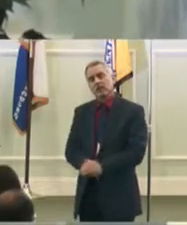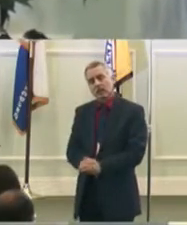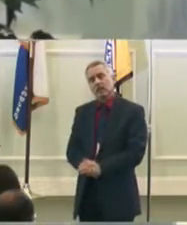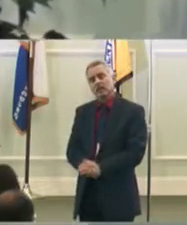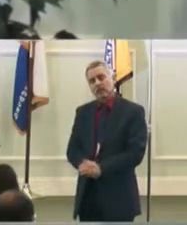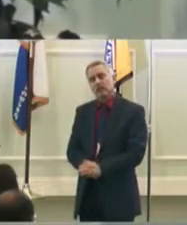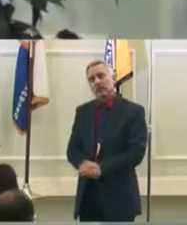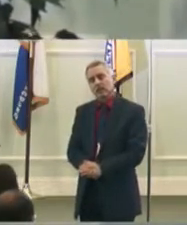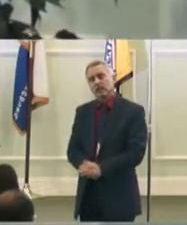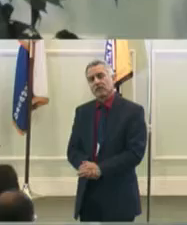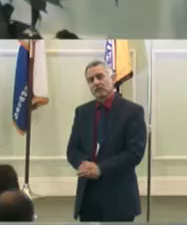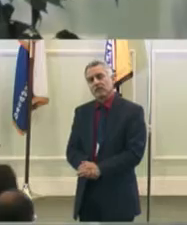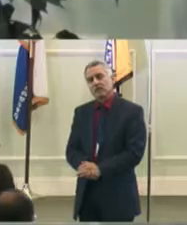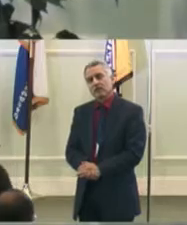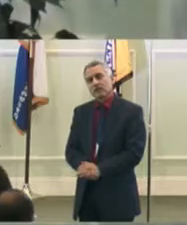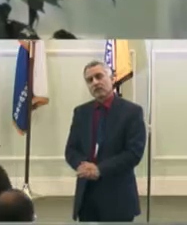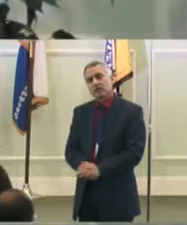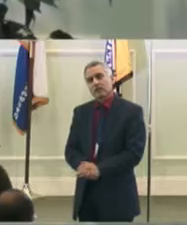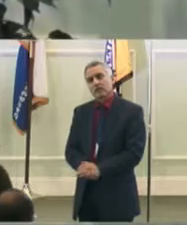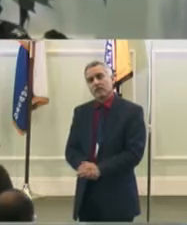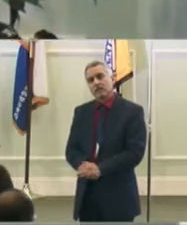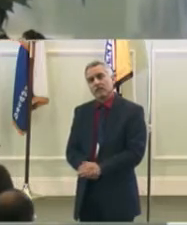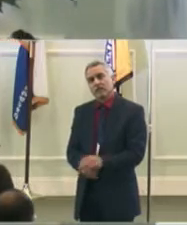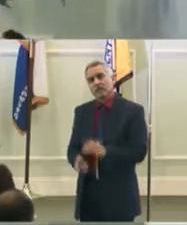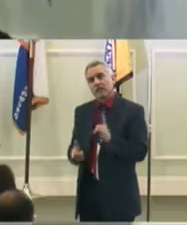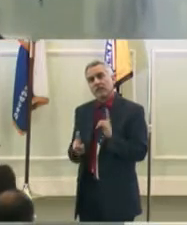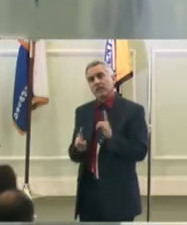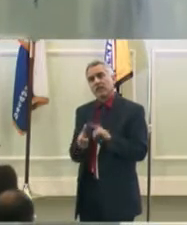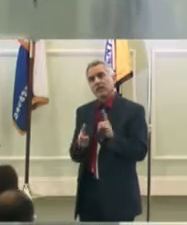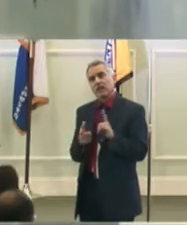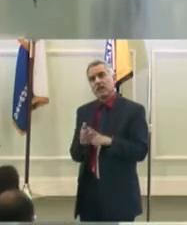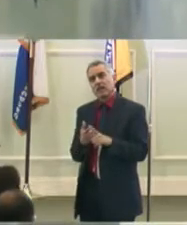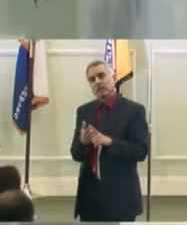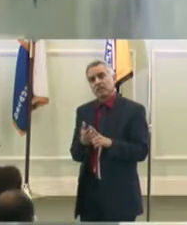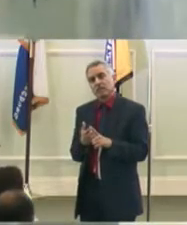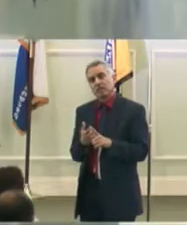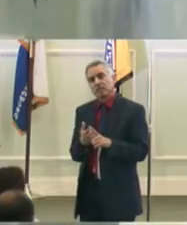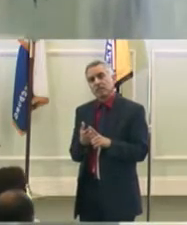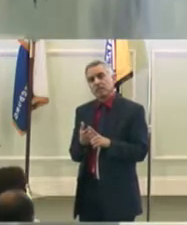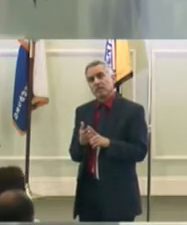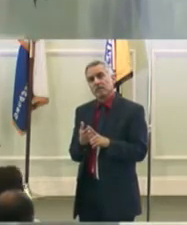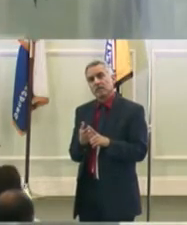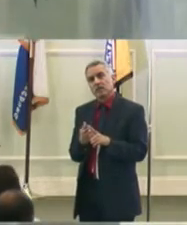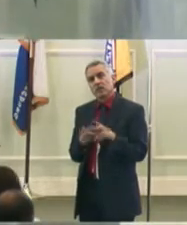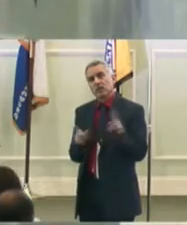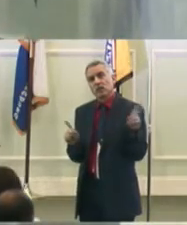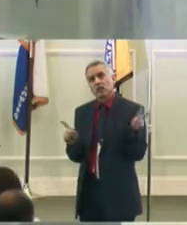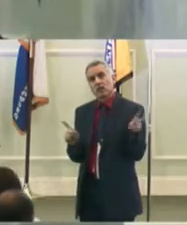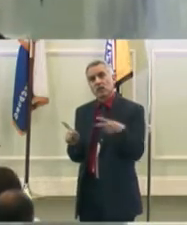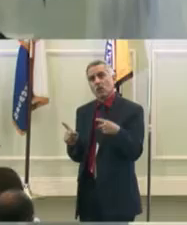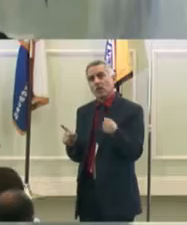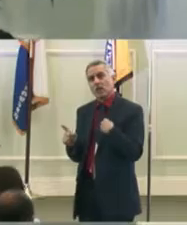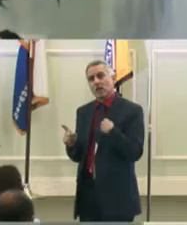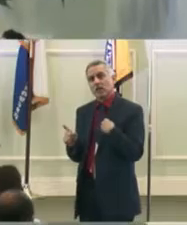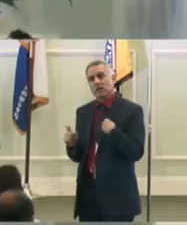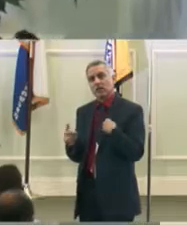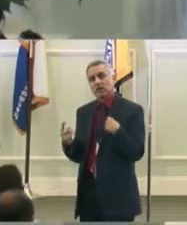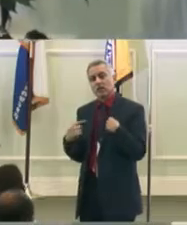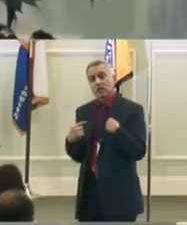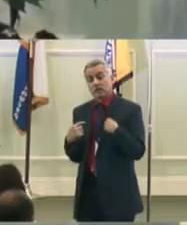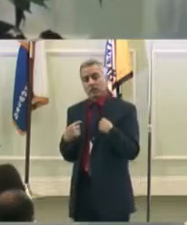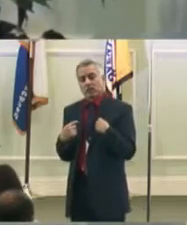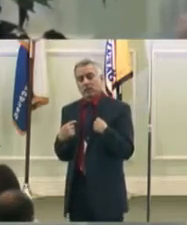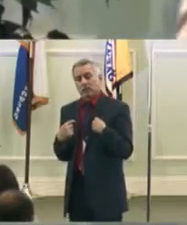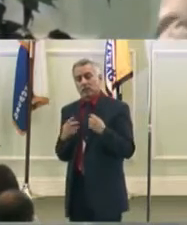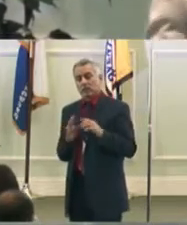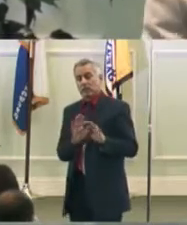first time and you want an elder to pray for you, I'm going to put him on the spot, Elder Jones, if you can come up. If you want an elder to pray for you, then I'm going to ask